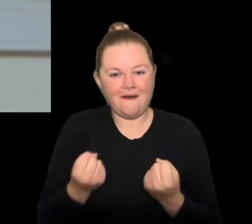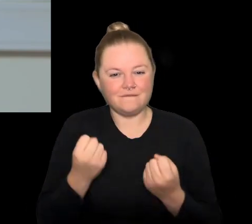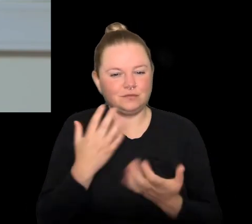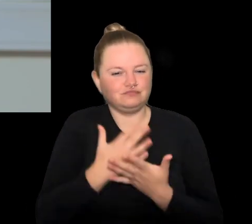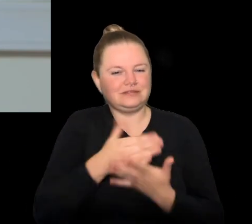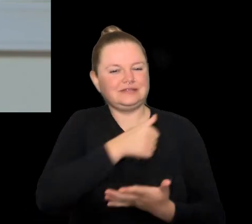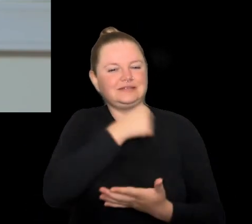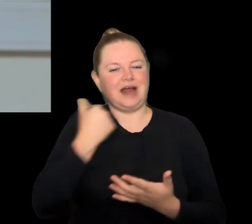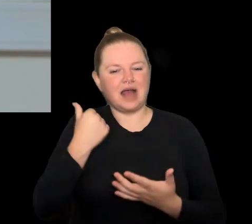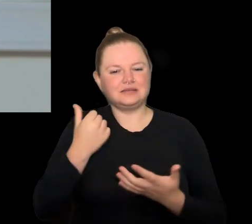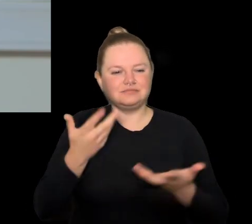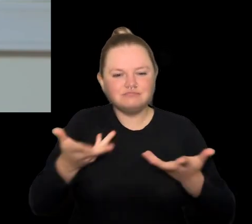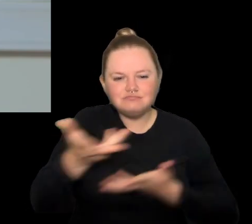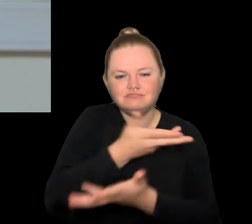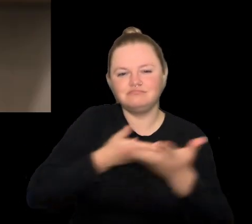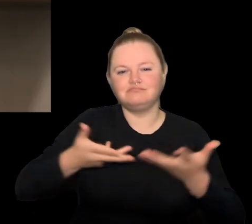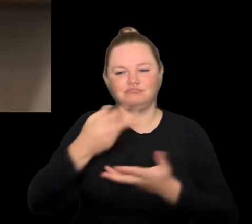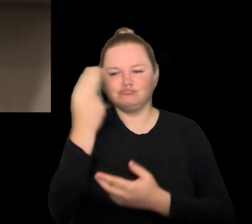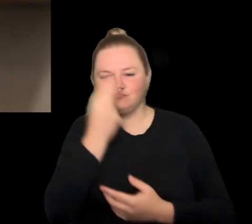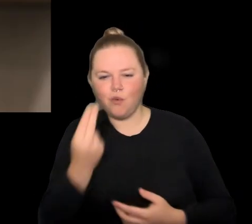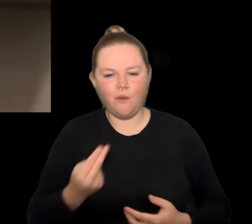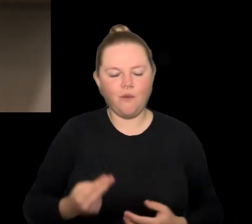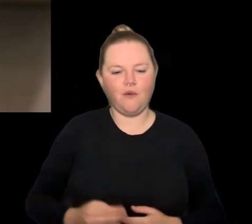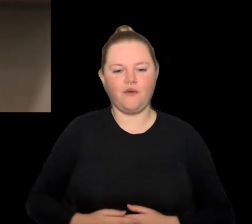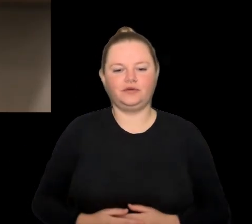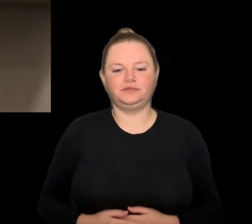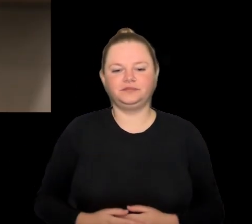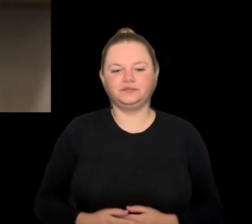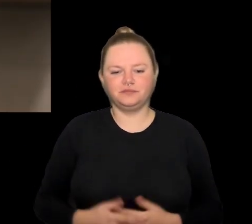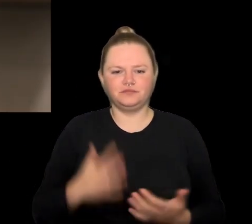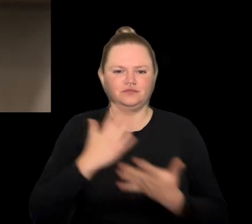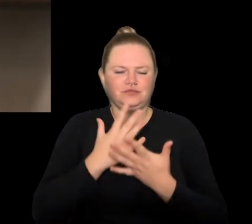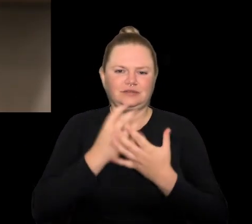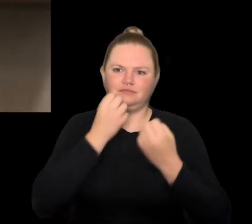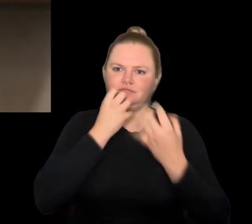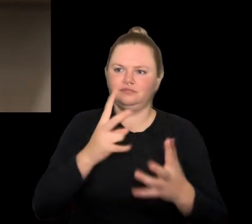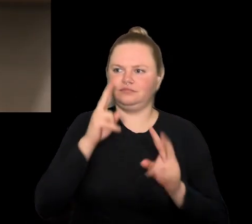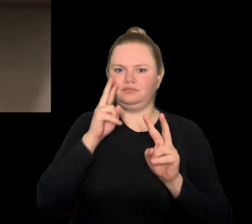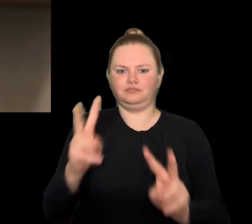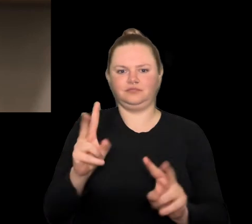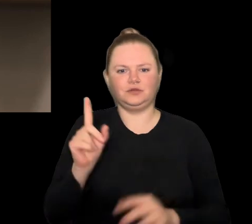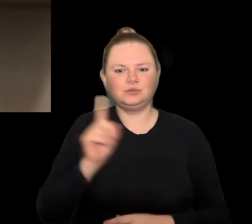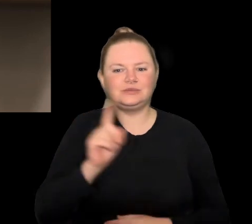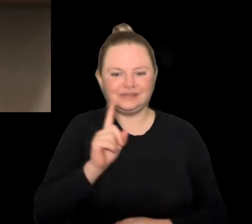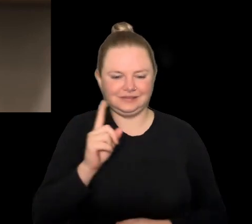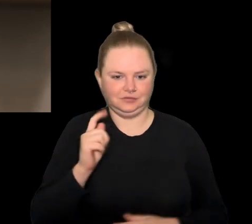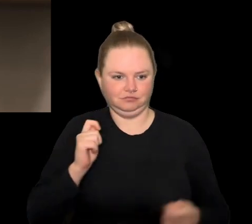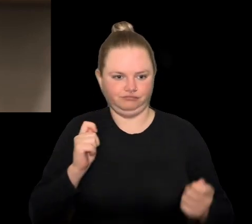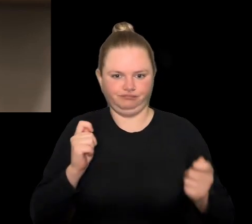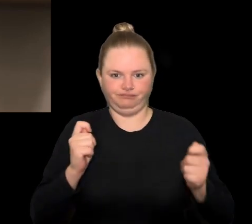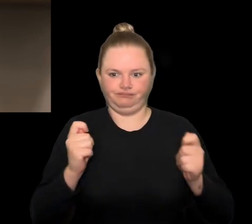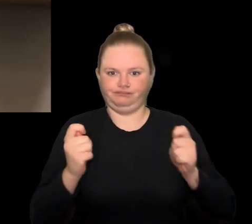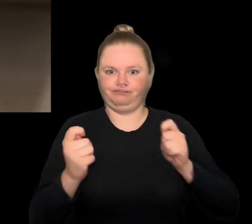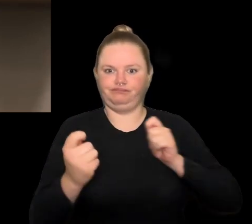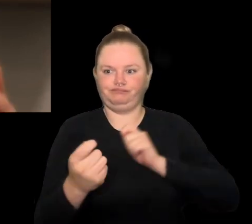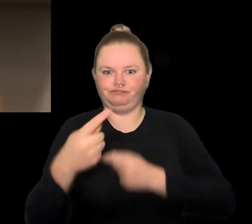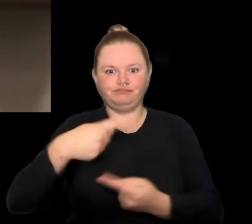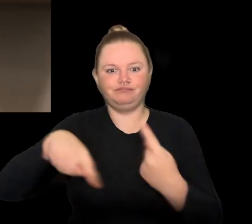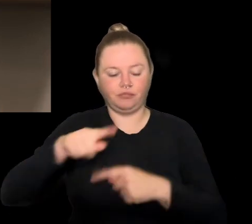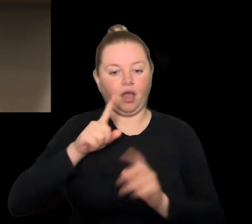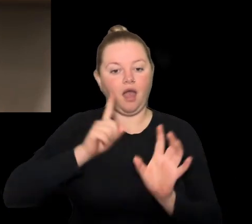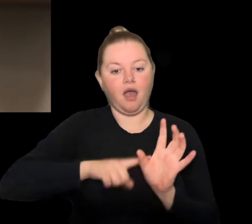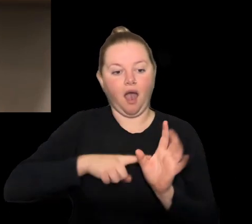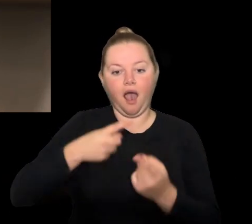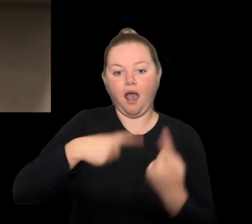and just do some drawing. What's really lovely to witness is the transformation that will take place. So young people